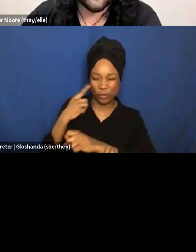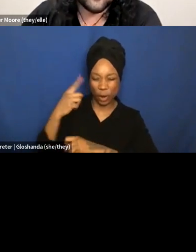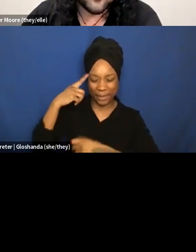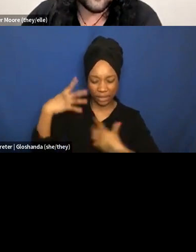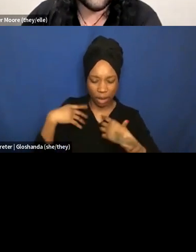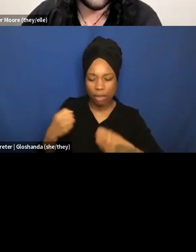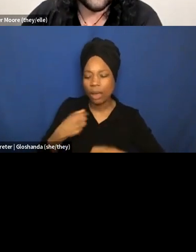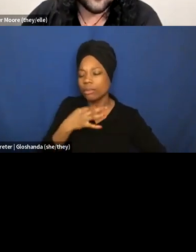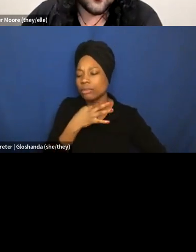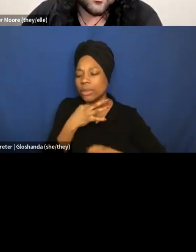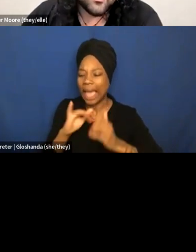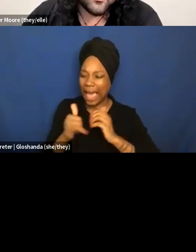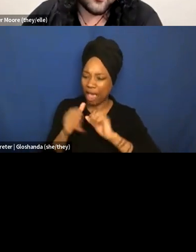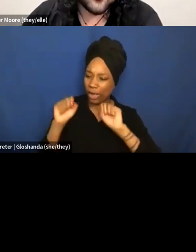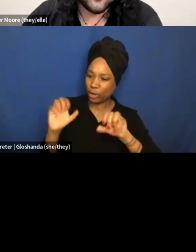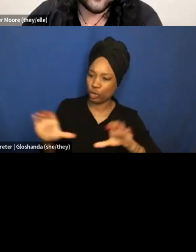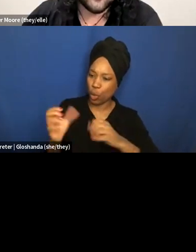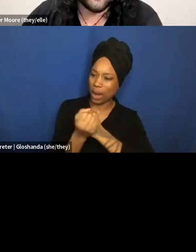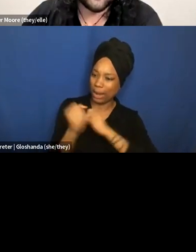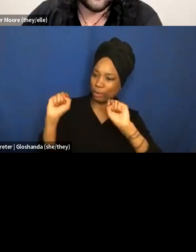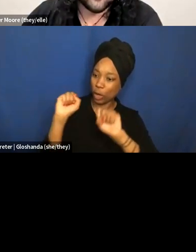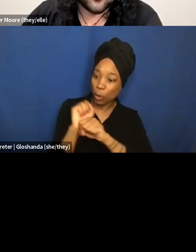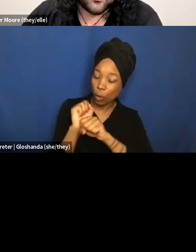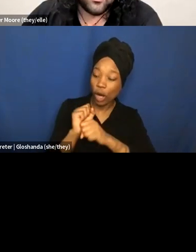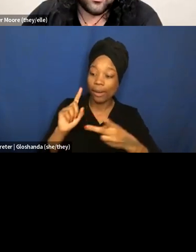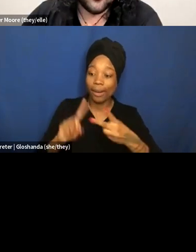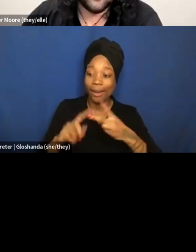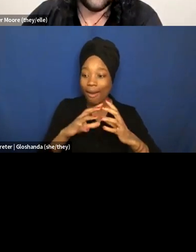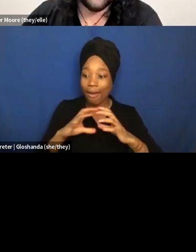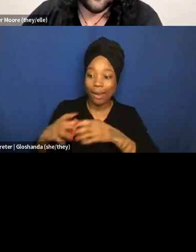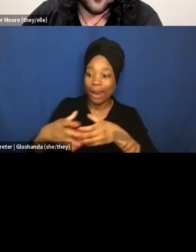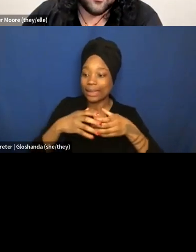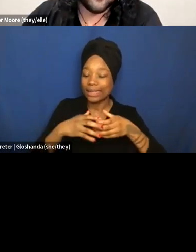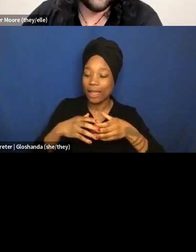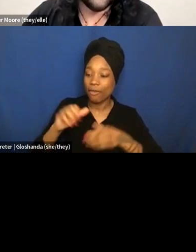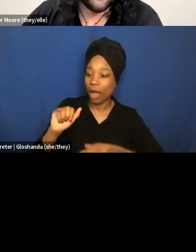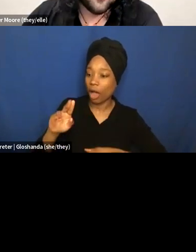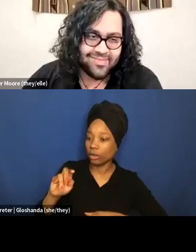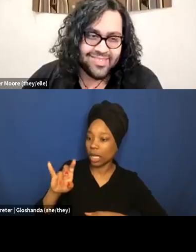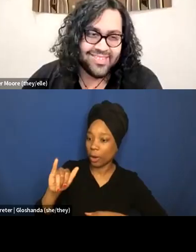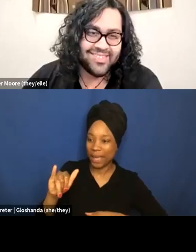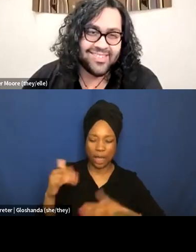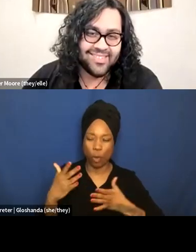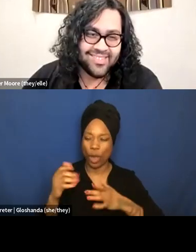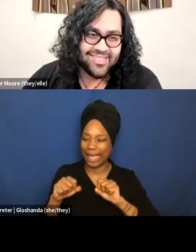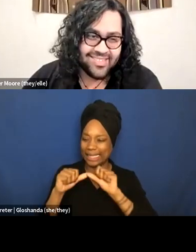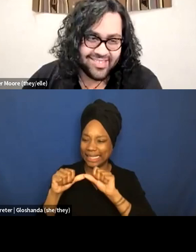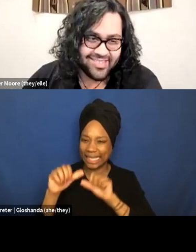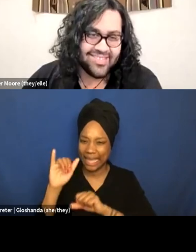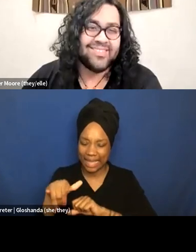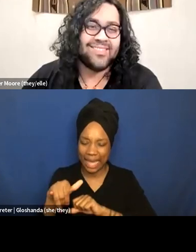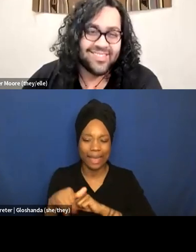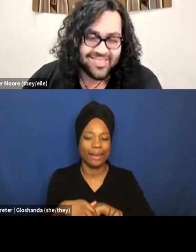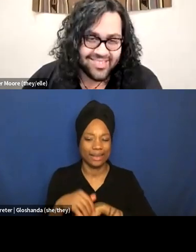liberatory work and collective autonomy, and what sustains that? I'm going to start from the last part to the first